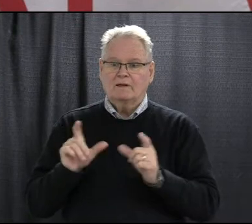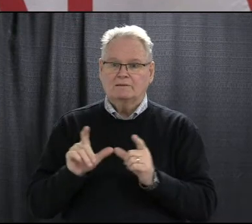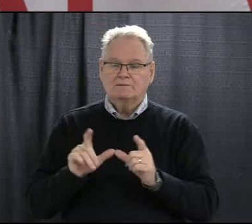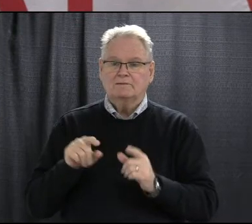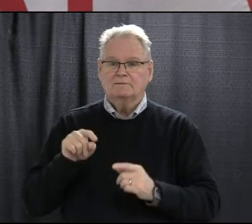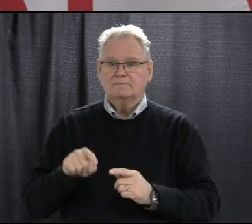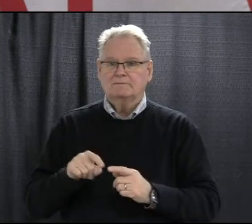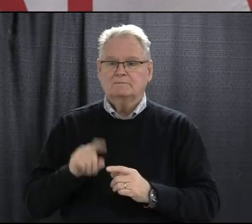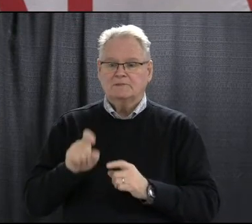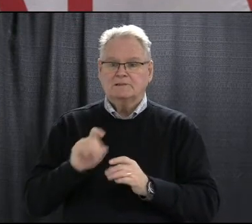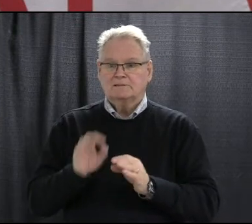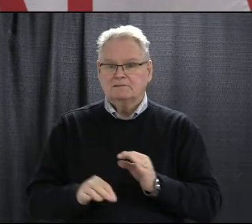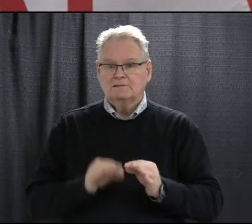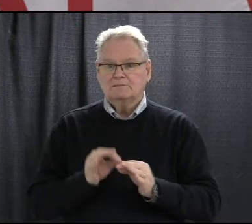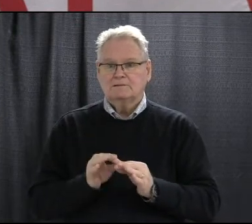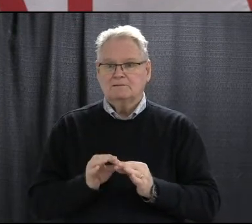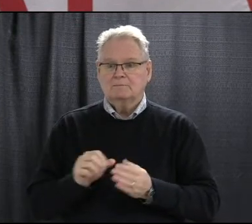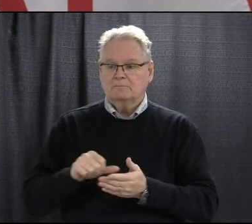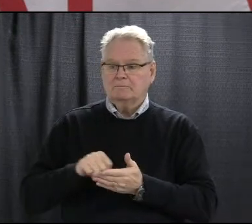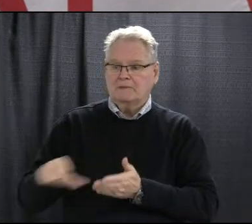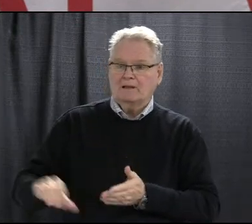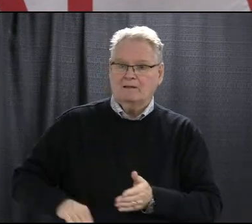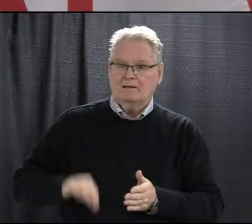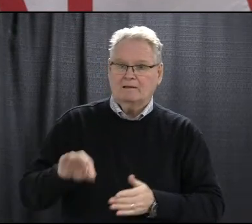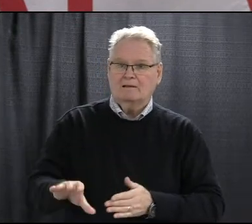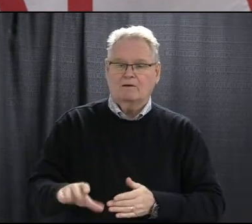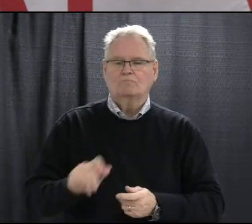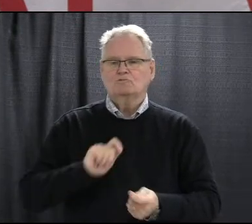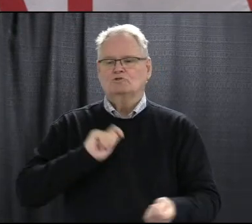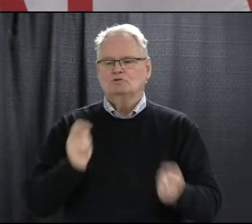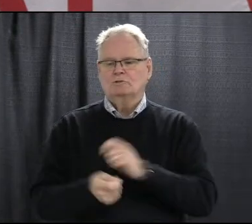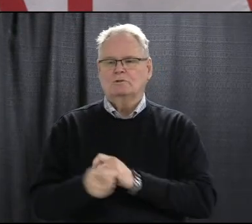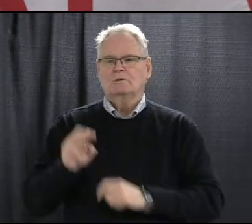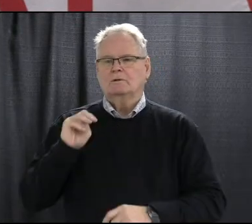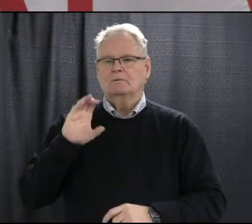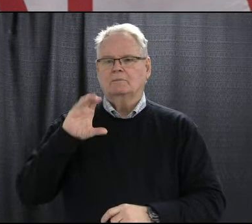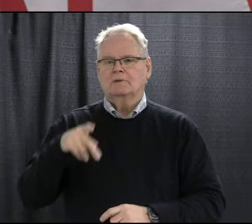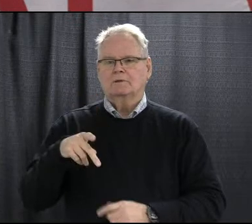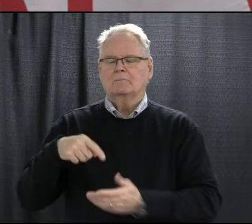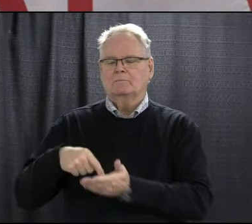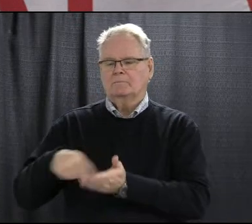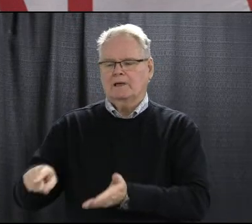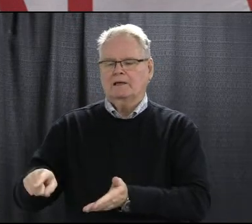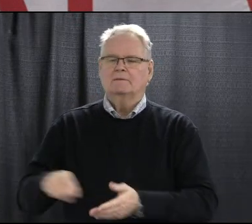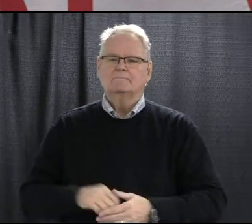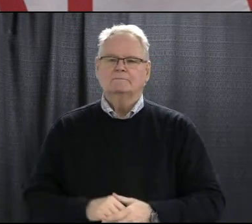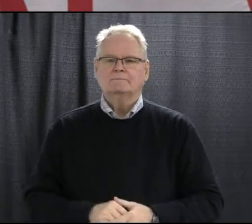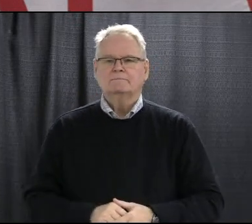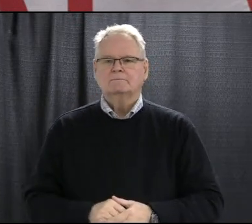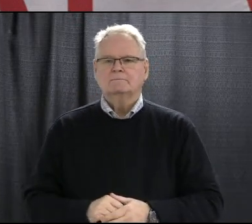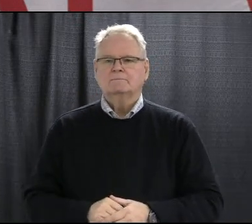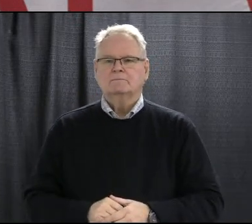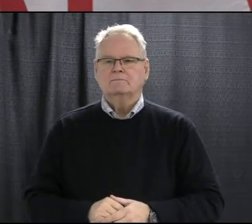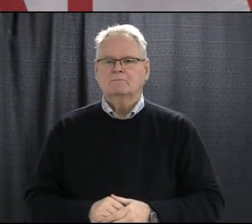older, with physicians billing MCP directly for this service instead of charging